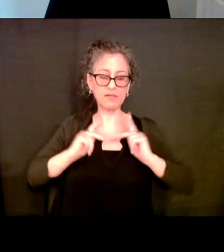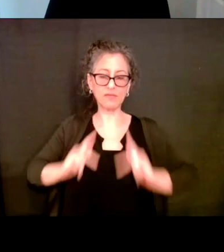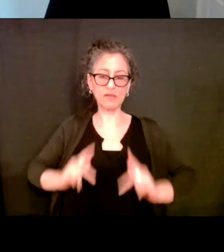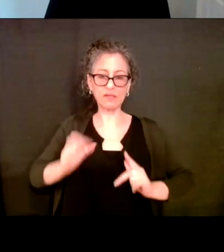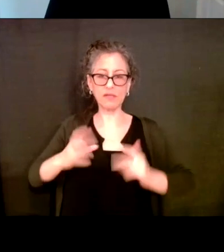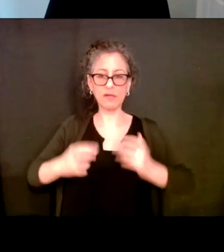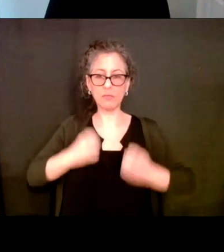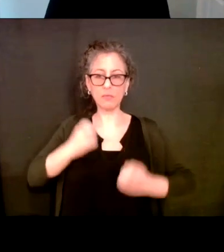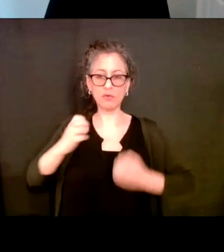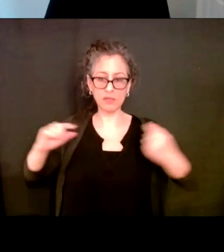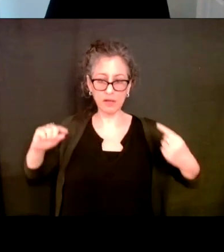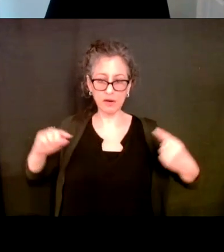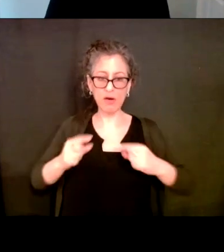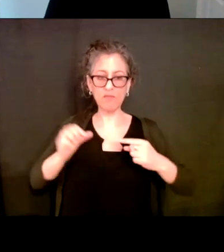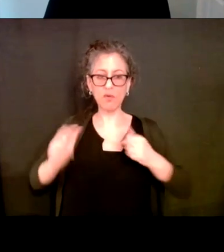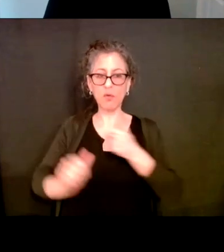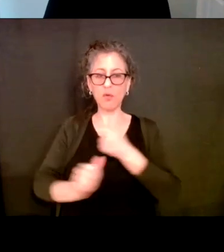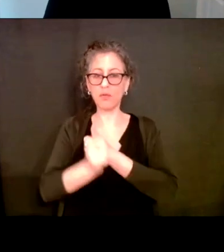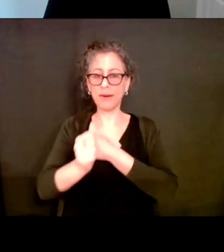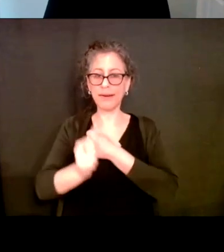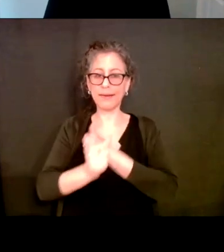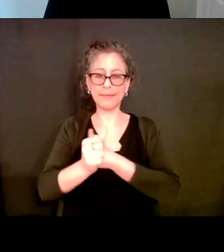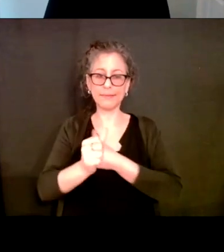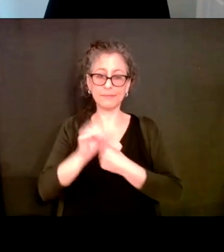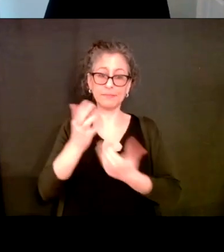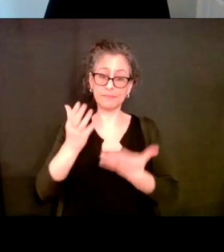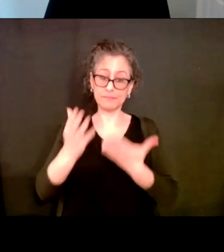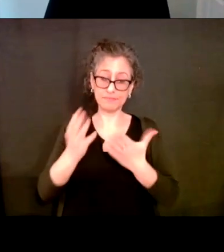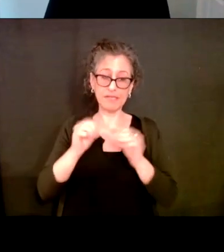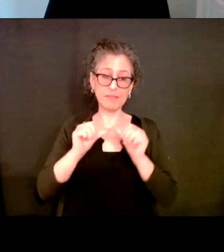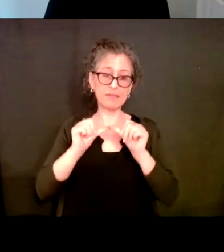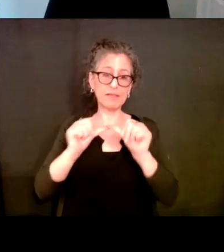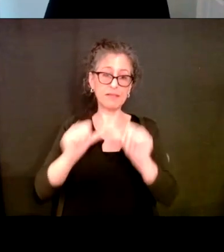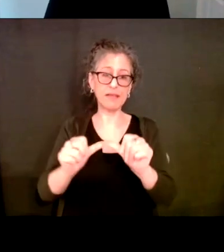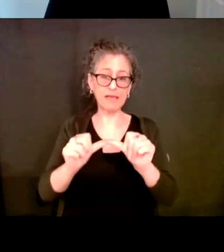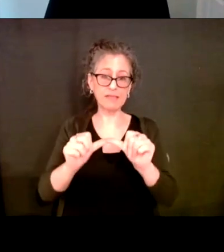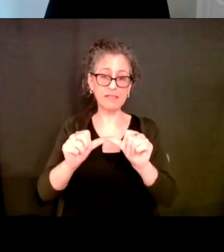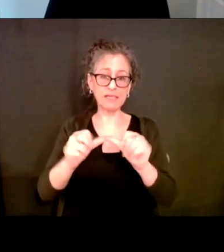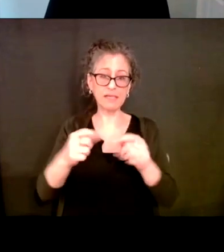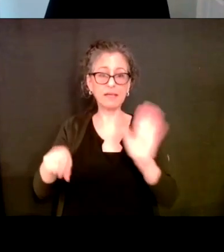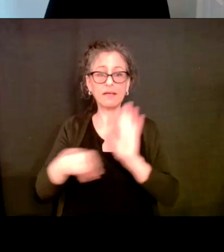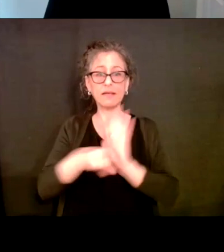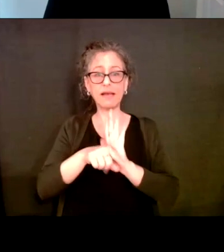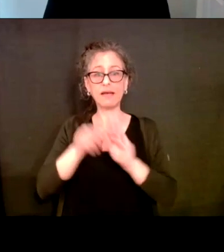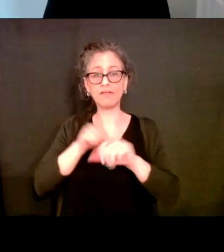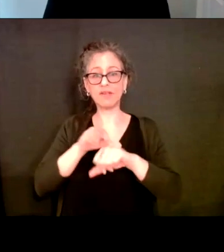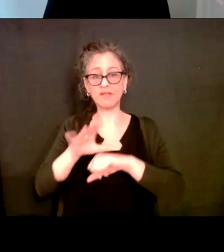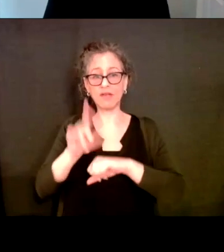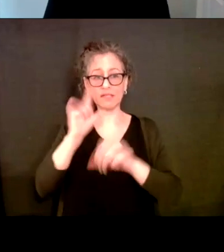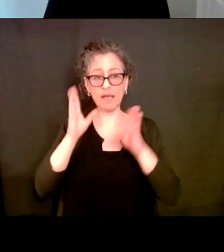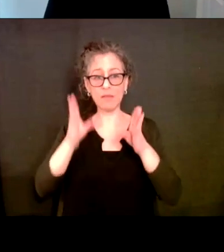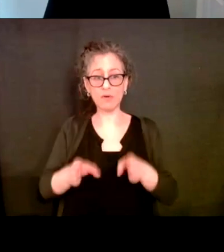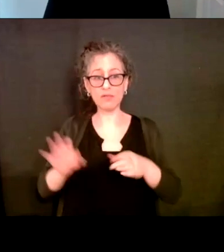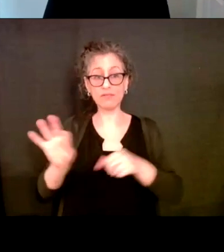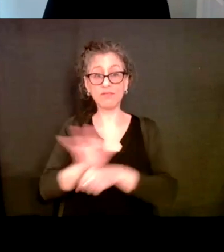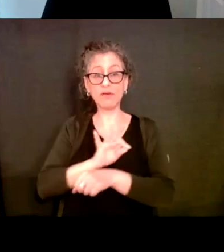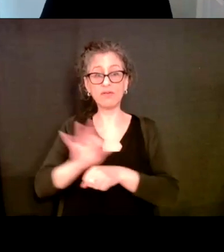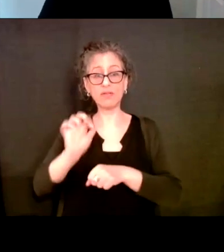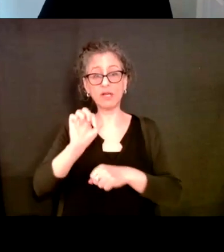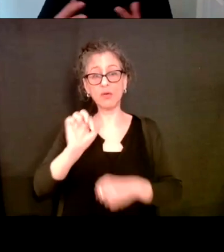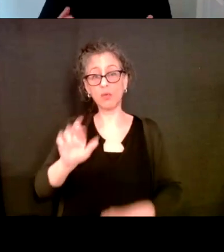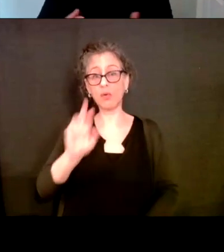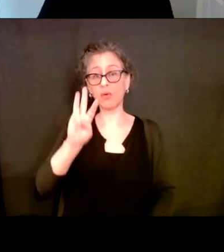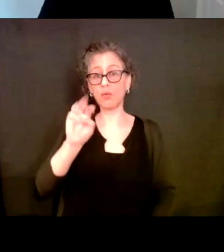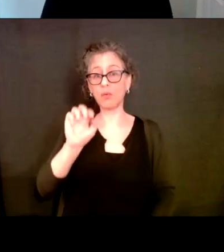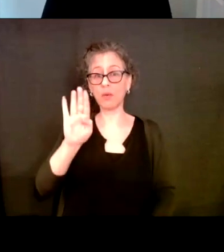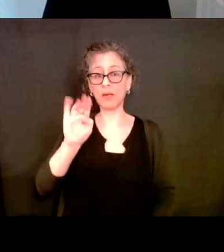emotionally harmful or threatening, which may have lasting adverse effects on the individual's functioning and well-being. I